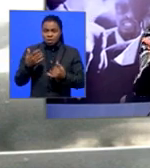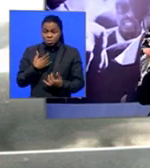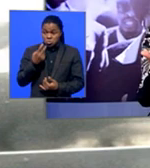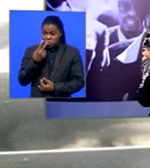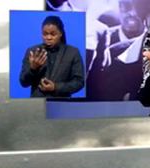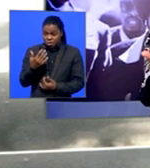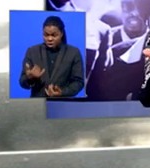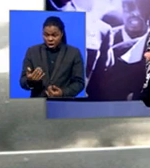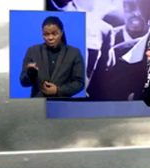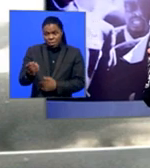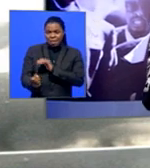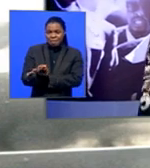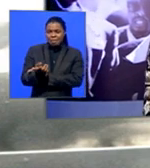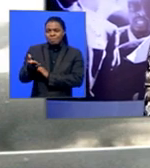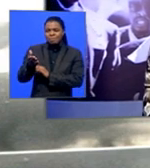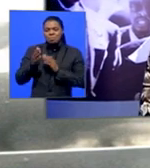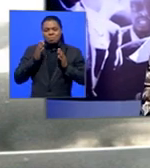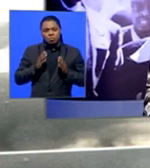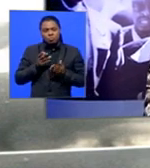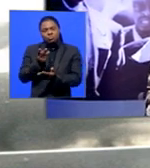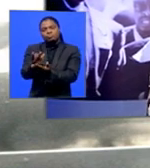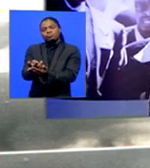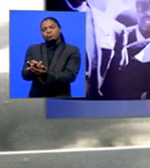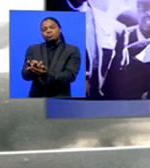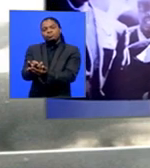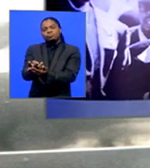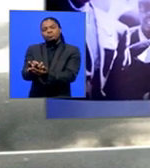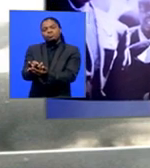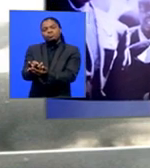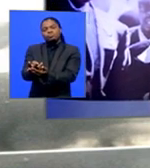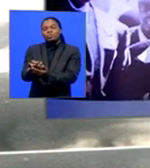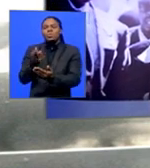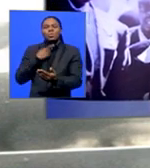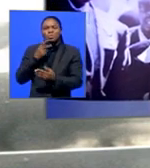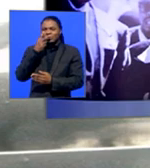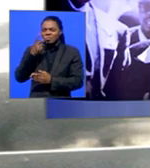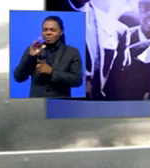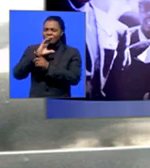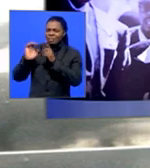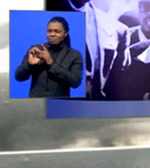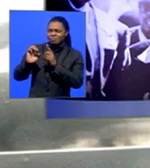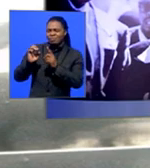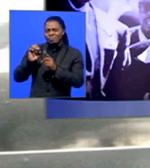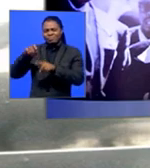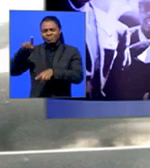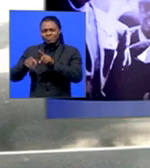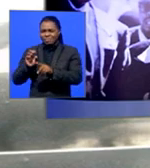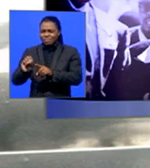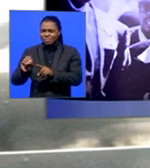screen right now is happening right now. This is the body lying in state, and you saw all the traditions that have been played out for you